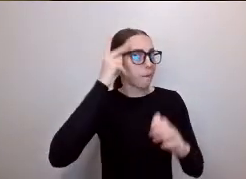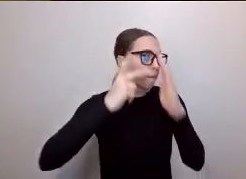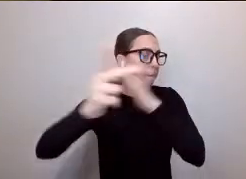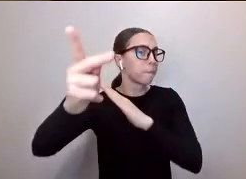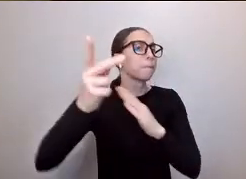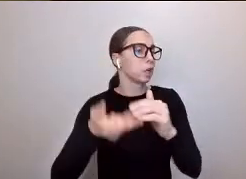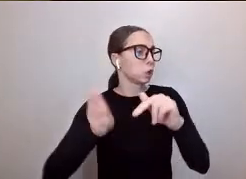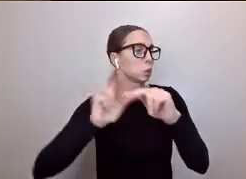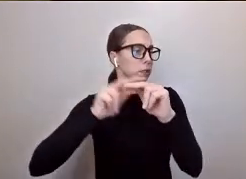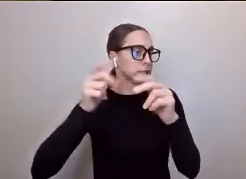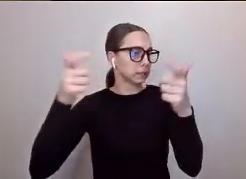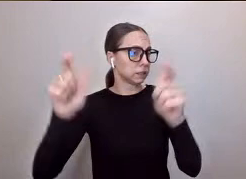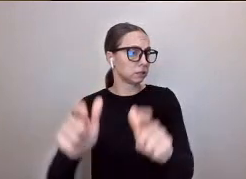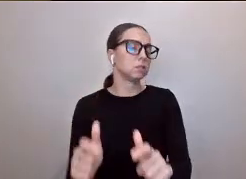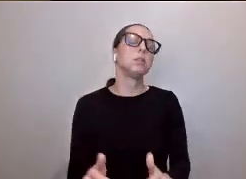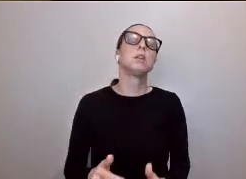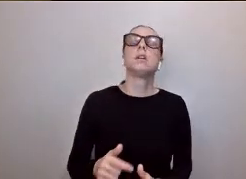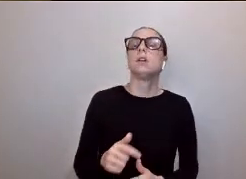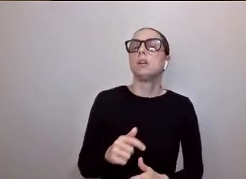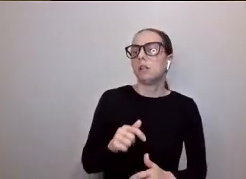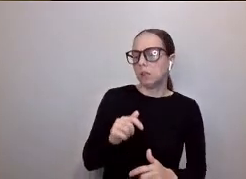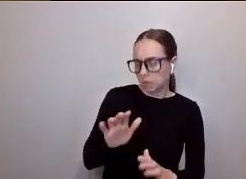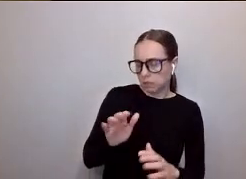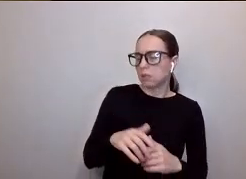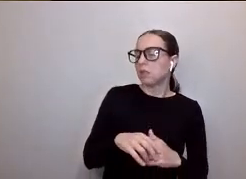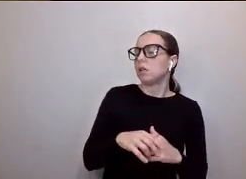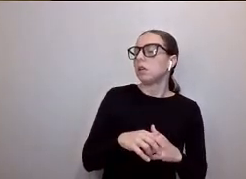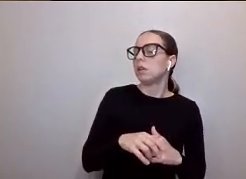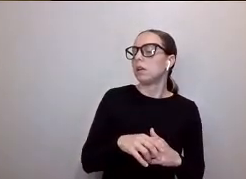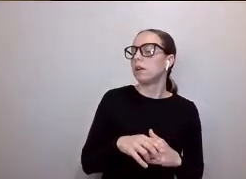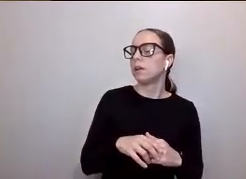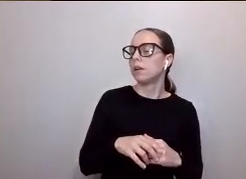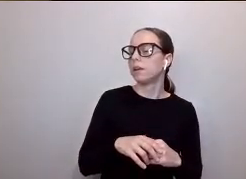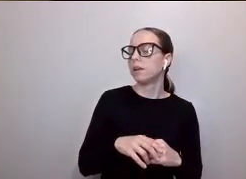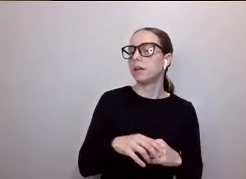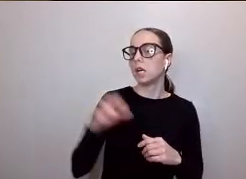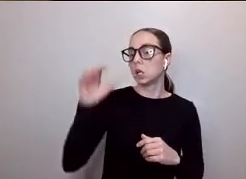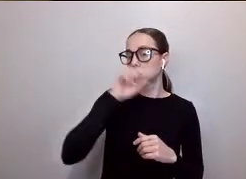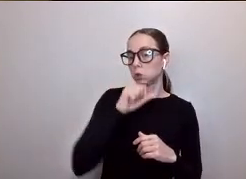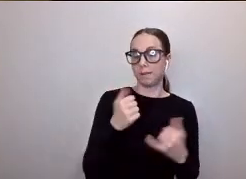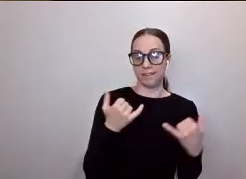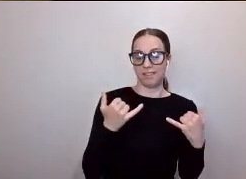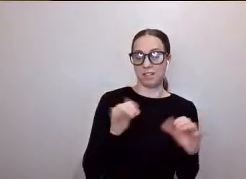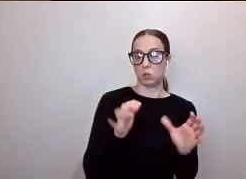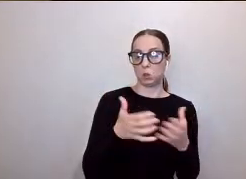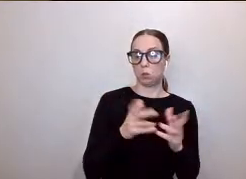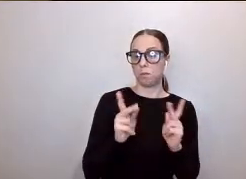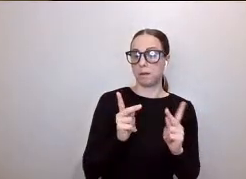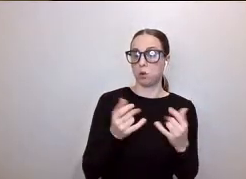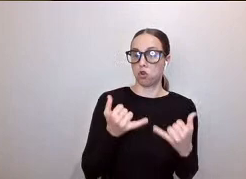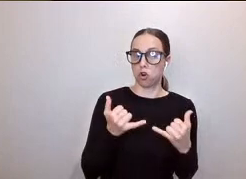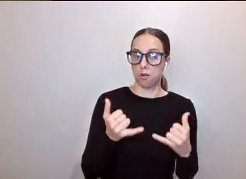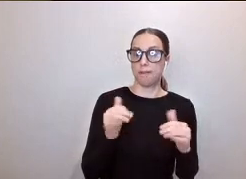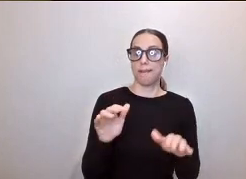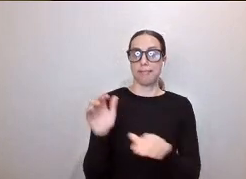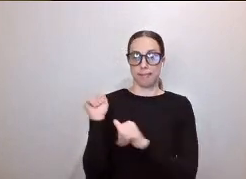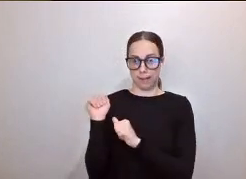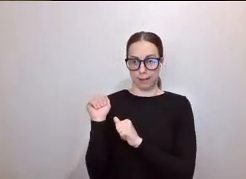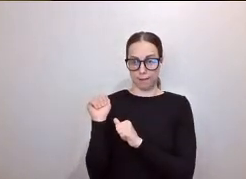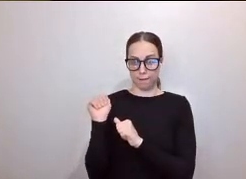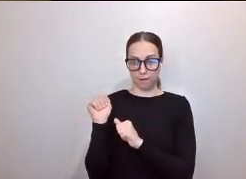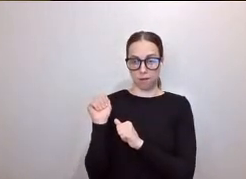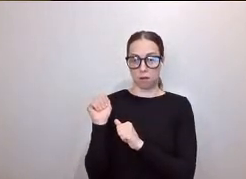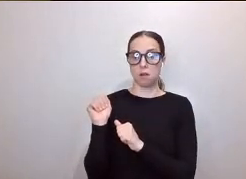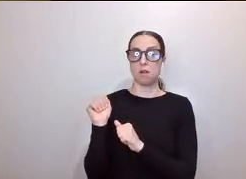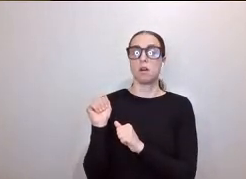assuming that when this group of people who are currently on leave are gone, that our attrition should go back to